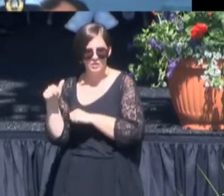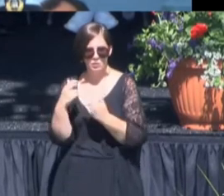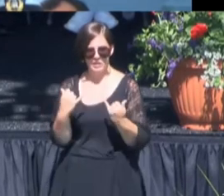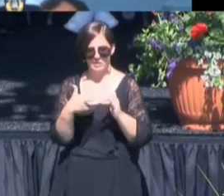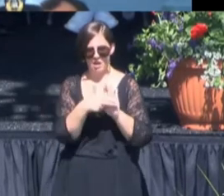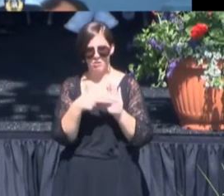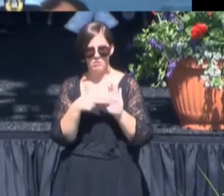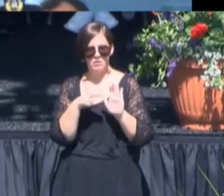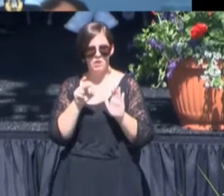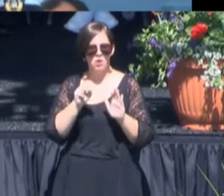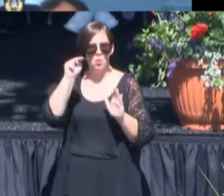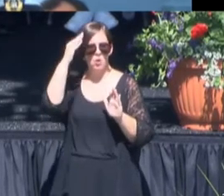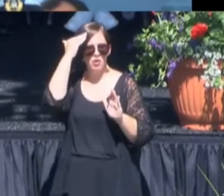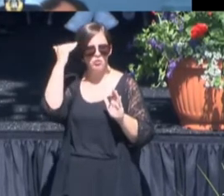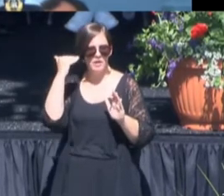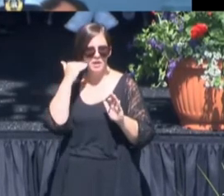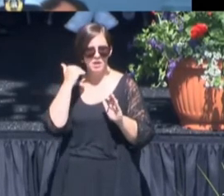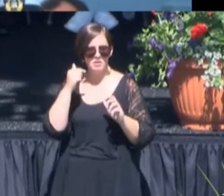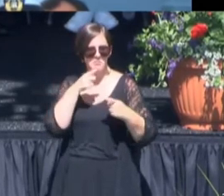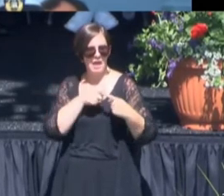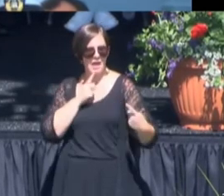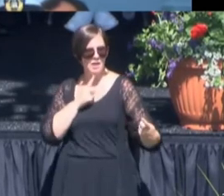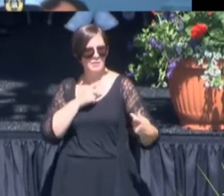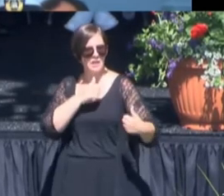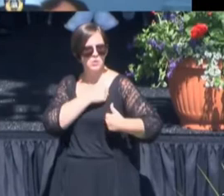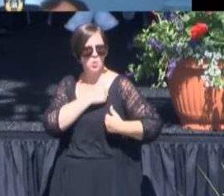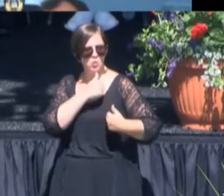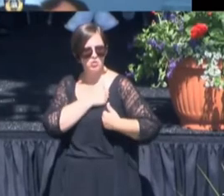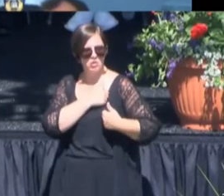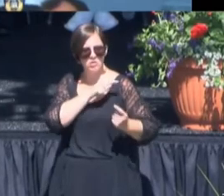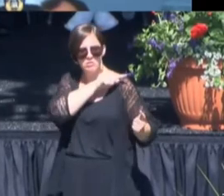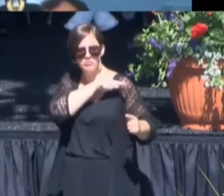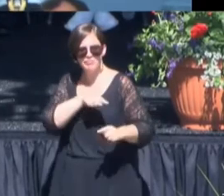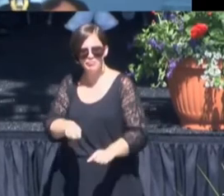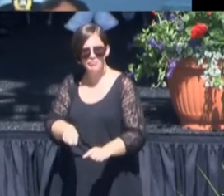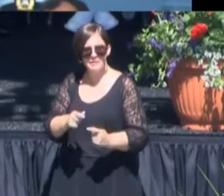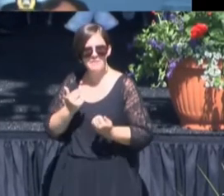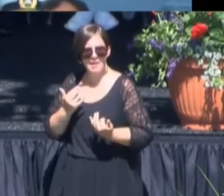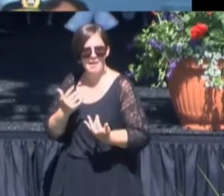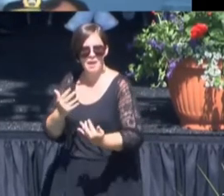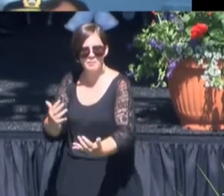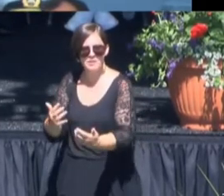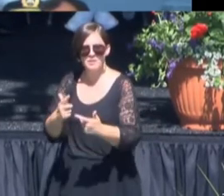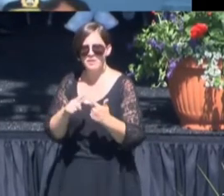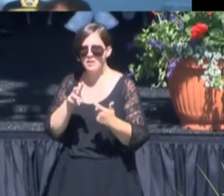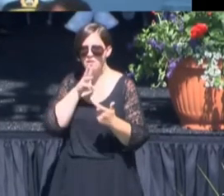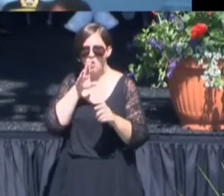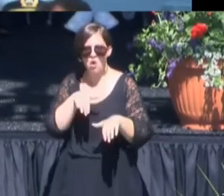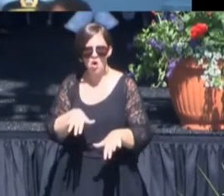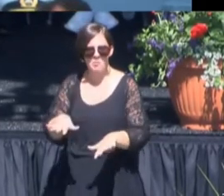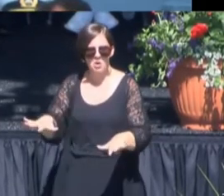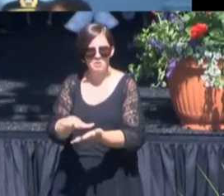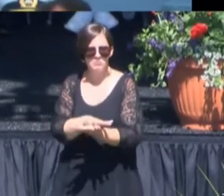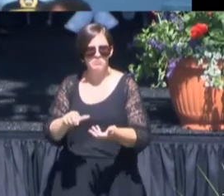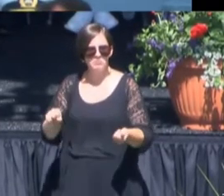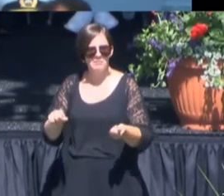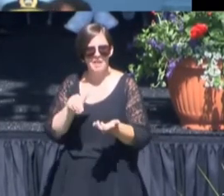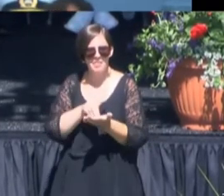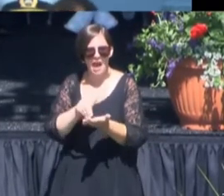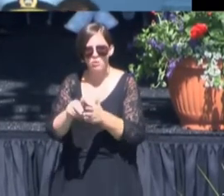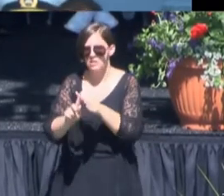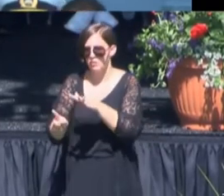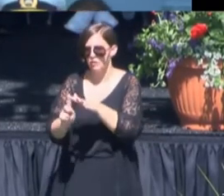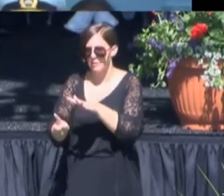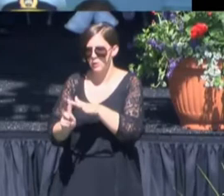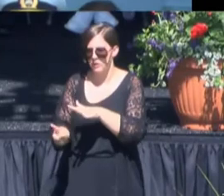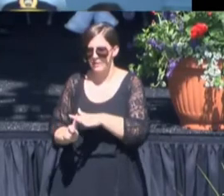North Korea. Enemy soldiers bore down upon a city in flames. The harbor was mined, and thousands of refugees